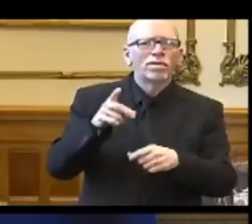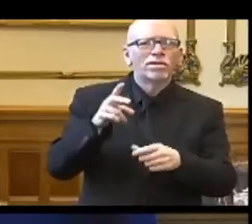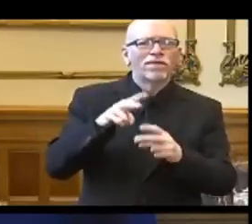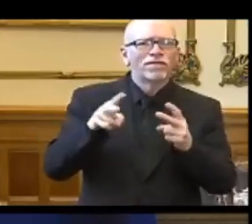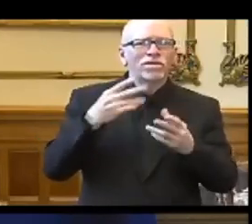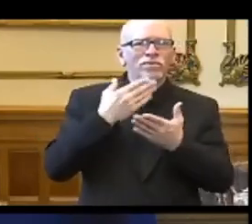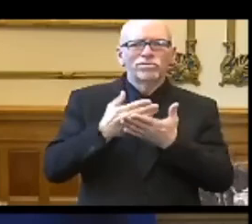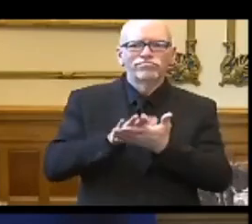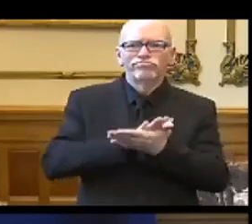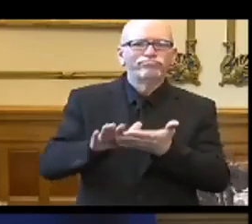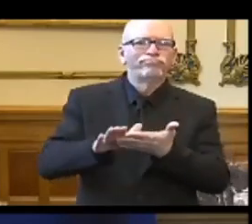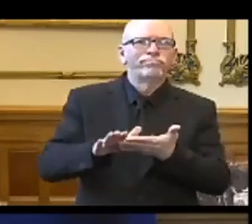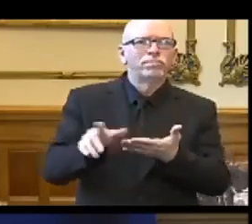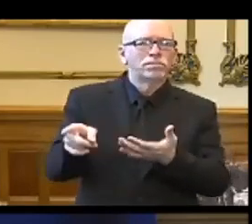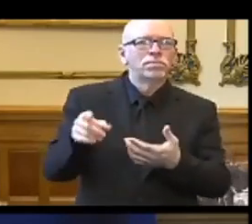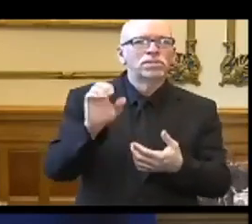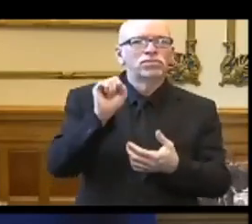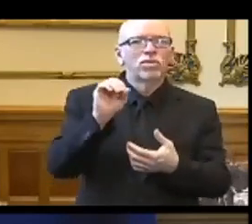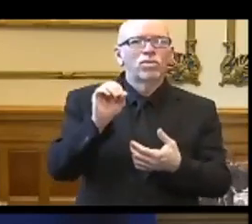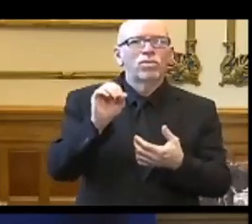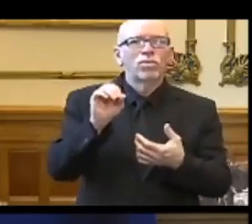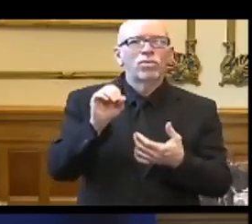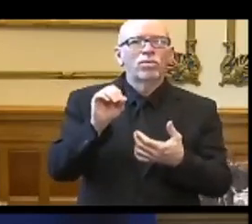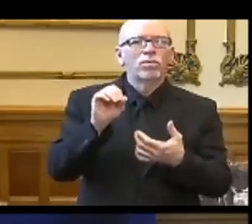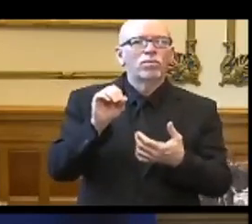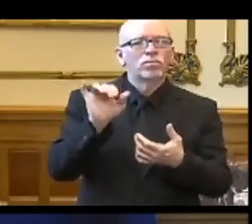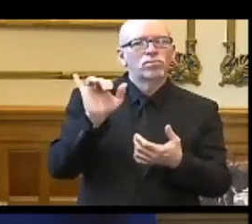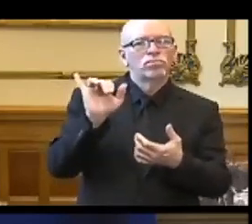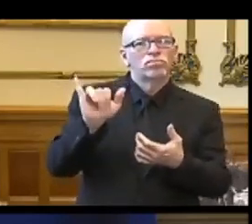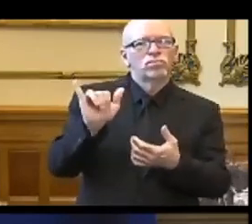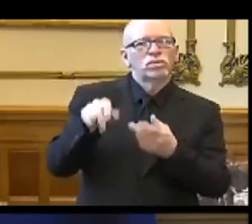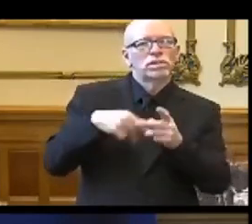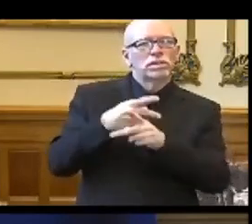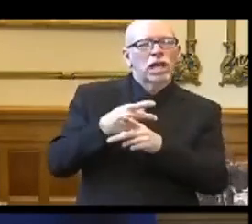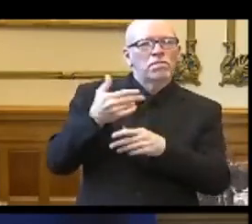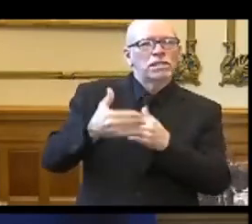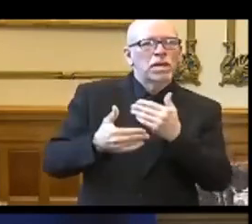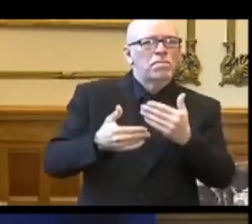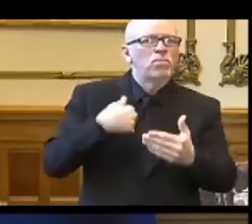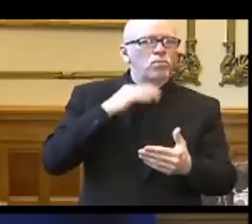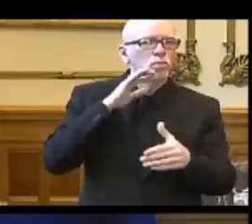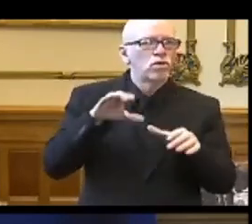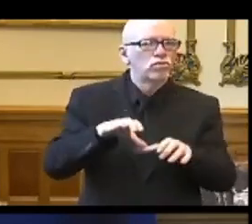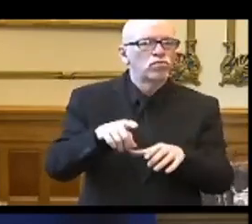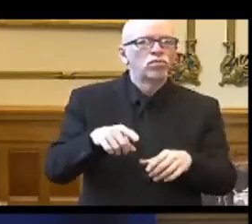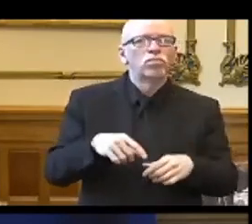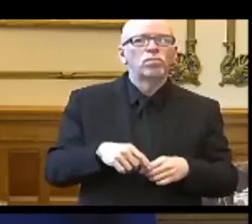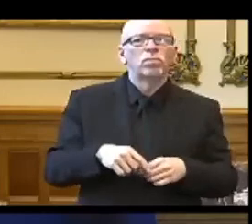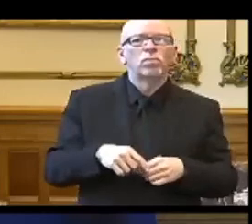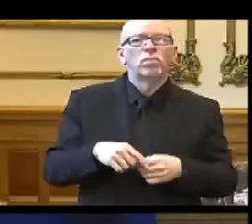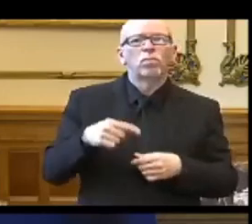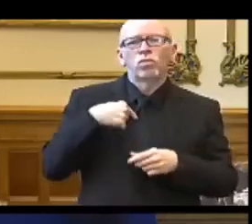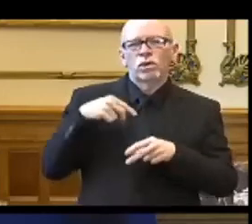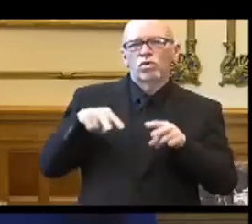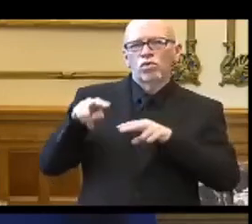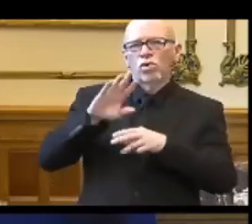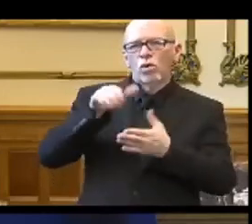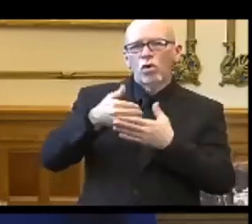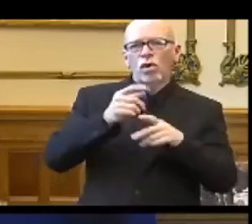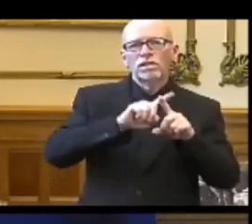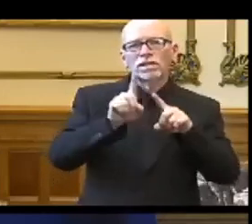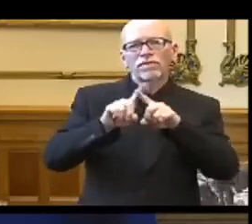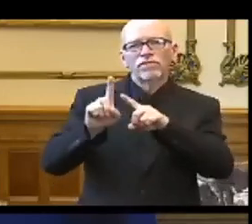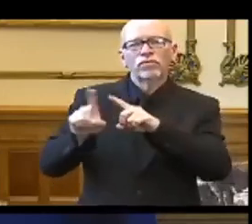hygienic front. And so these are the types of steps that we'll take. And as we look at all the